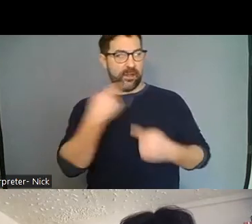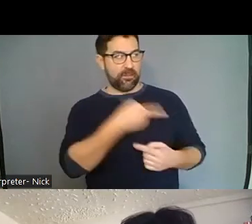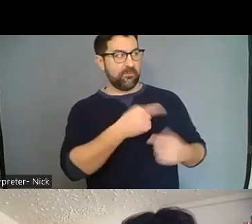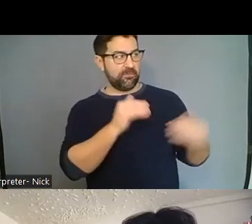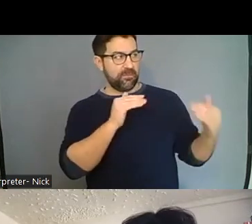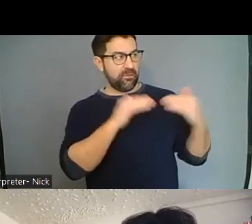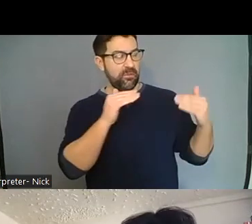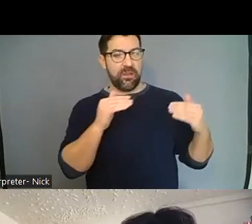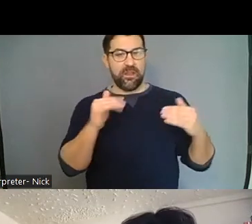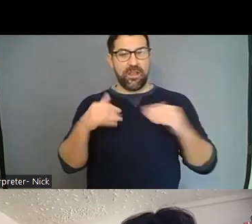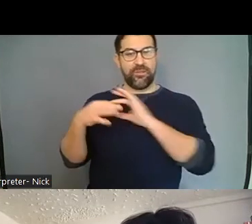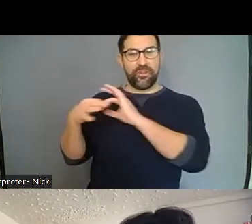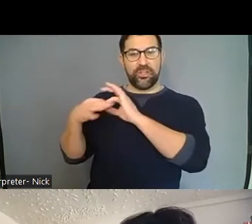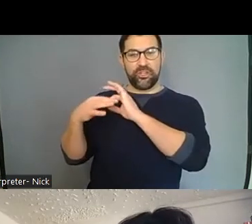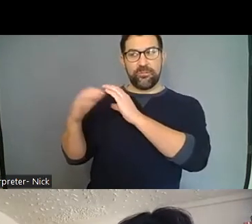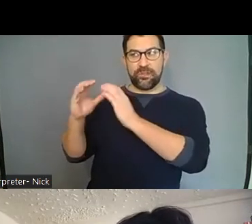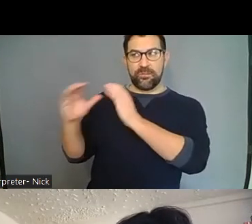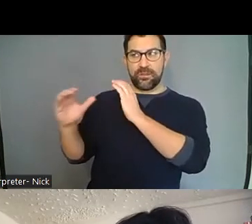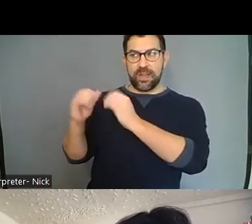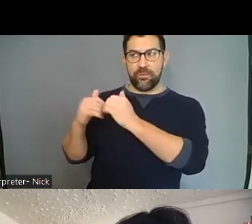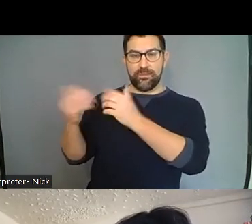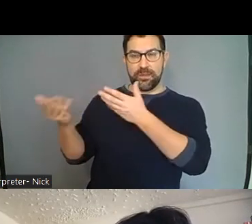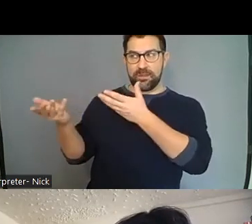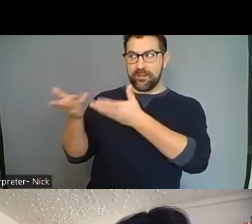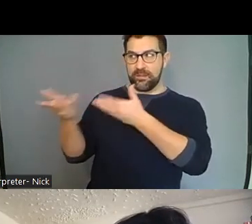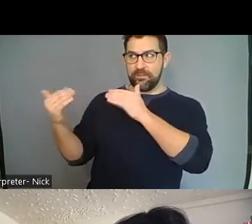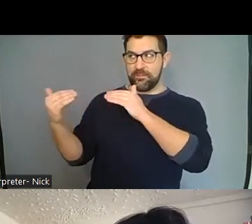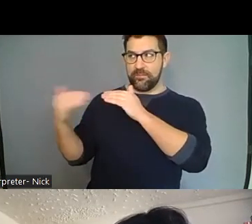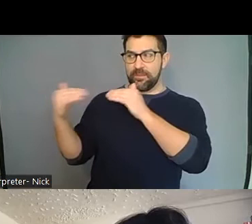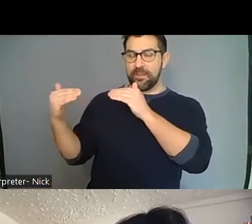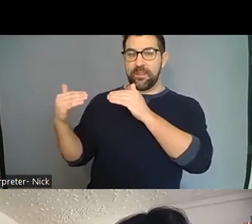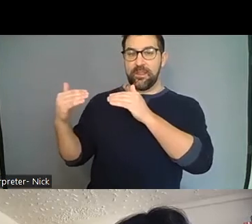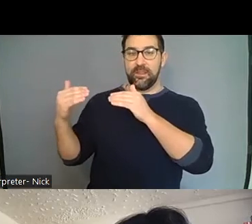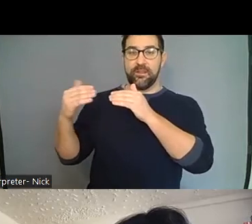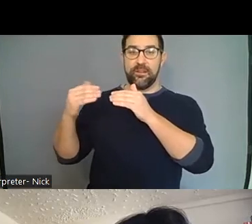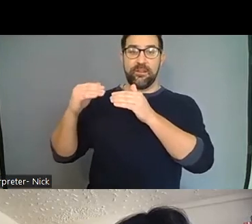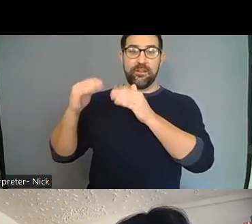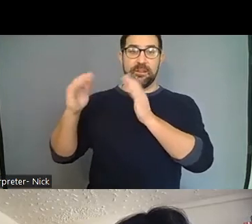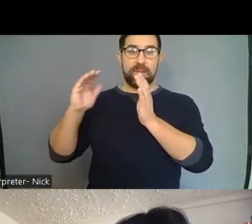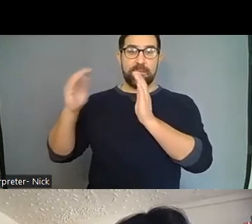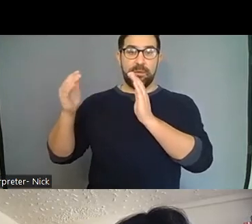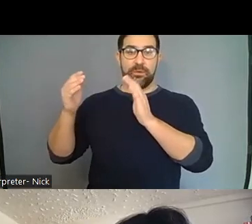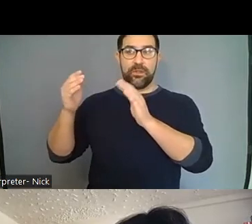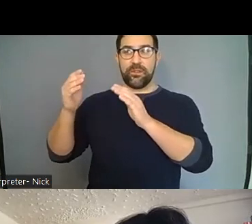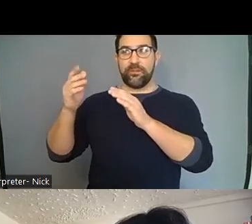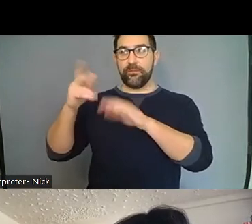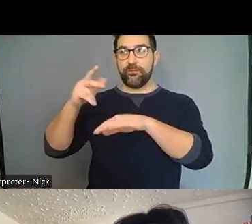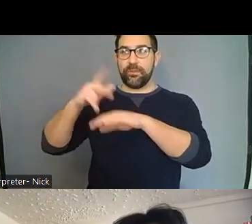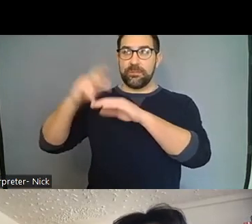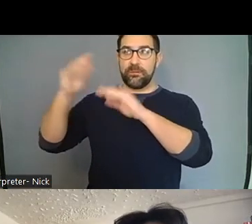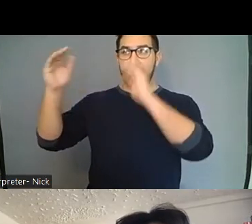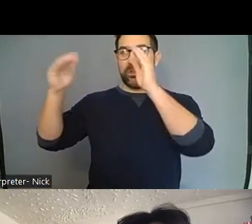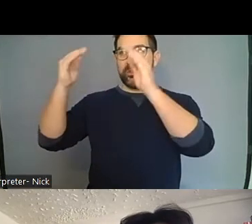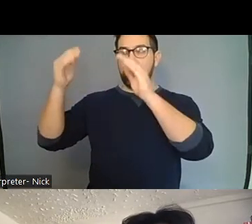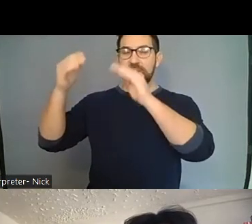where you have the ability to communicate with me on a human basis. Whereas within talking with or communicating with adults, it's more on a